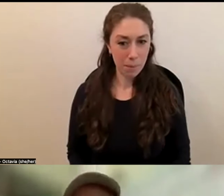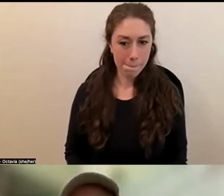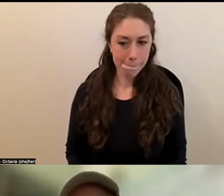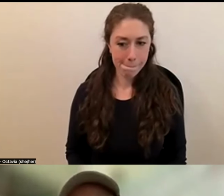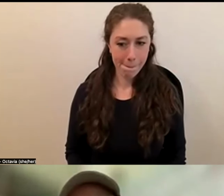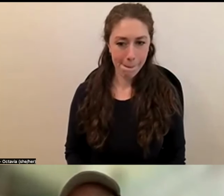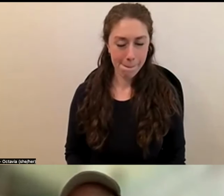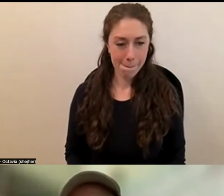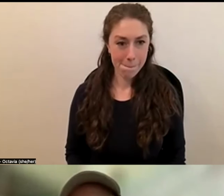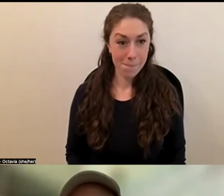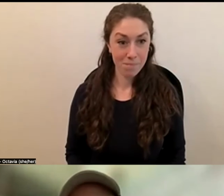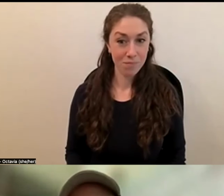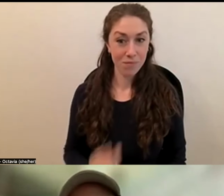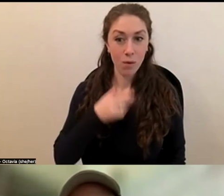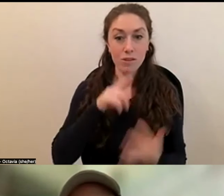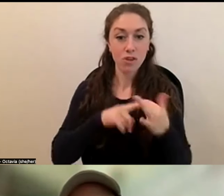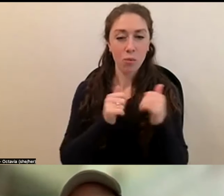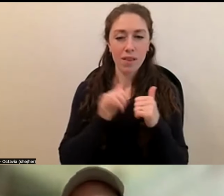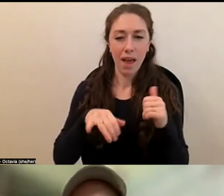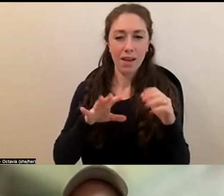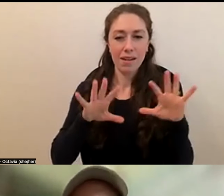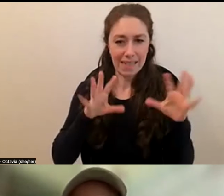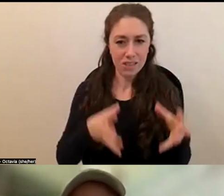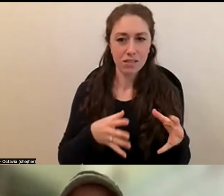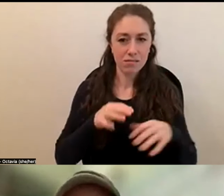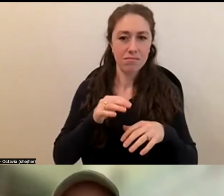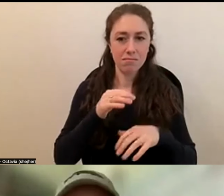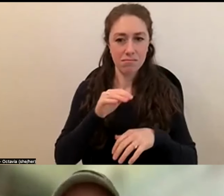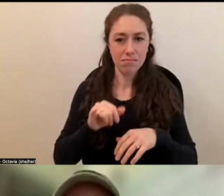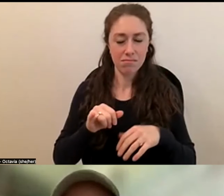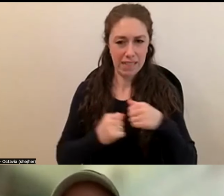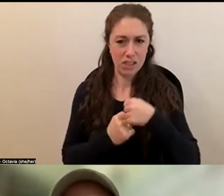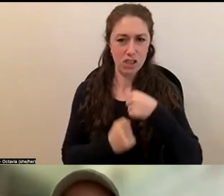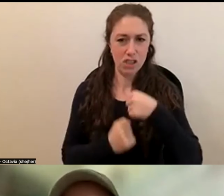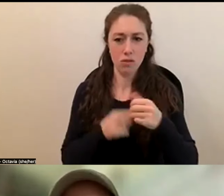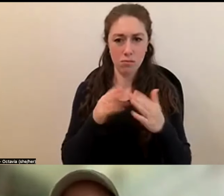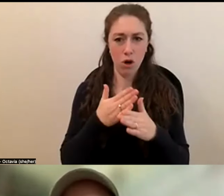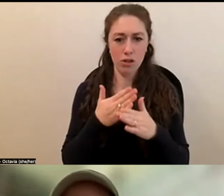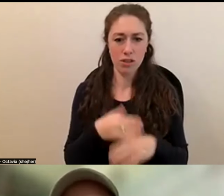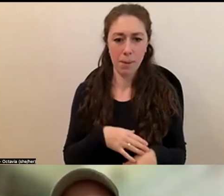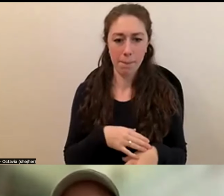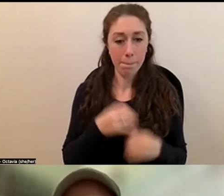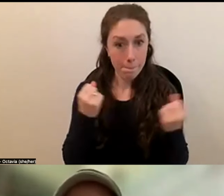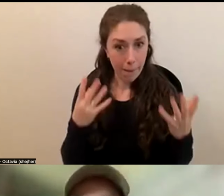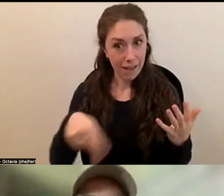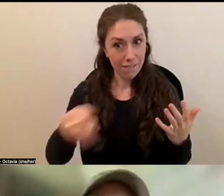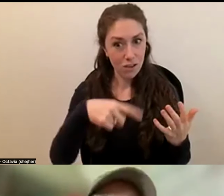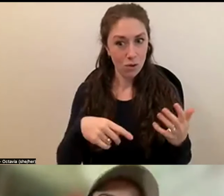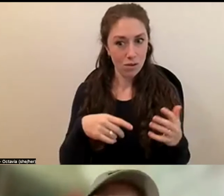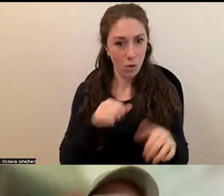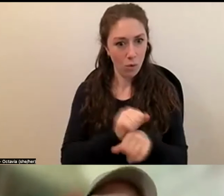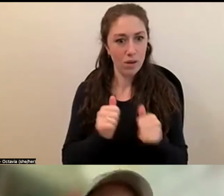I'm actually gonna start with the institutional partnership, because we haven't touched on this at all. All of you are working with